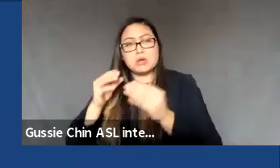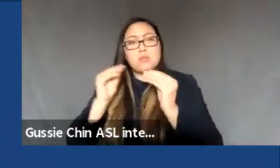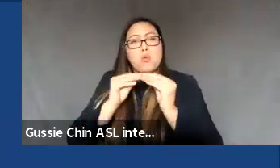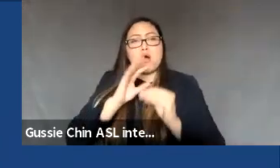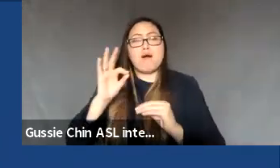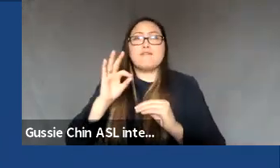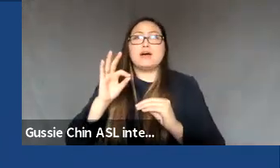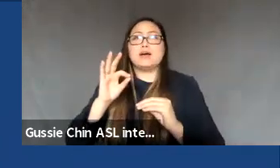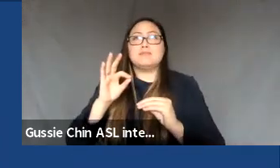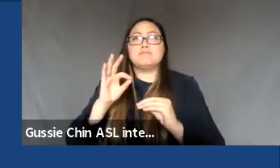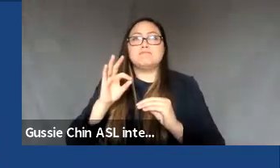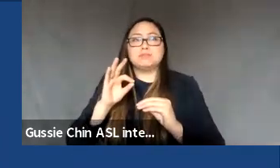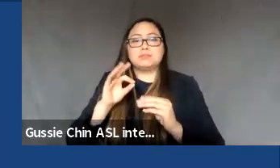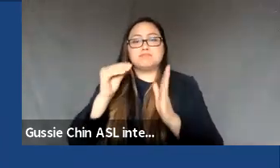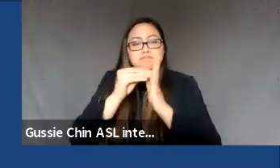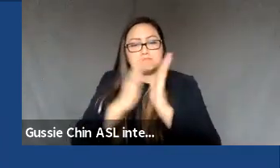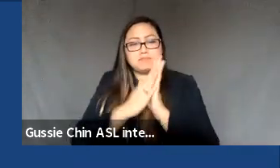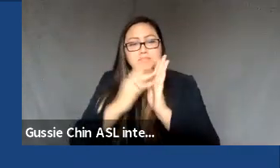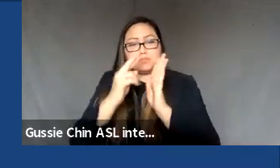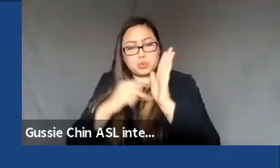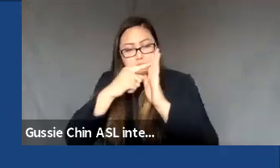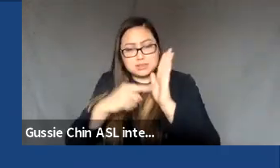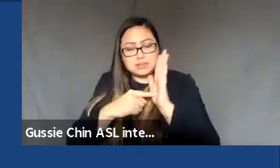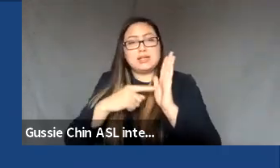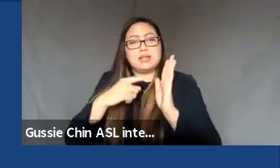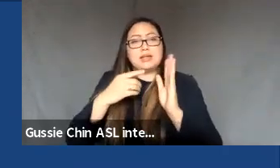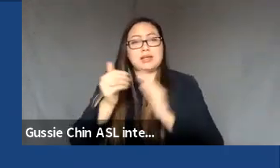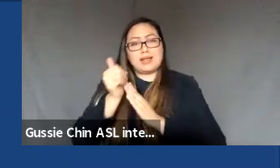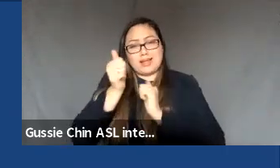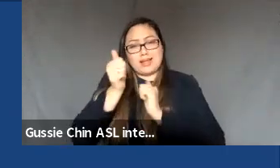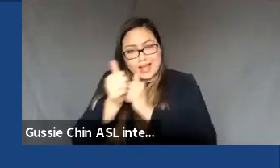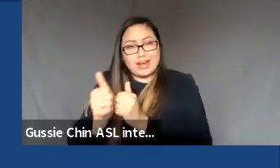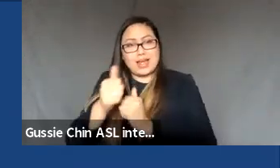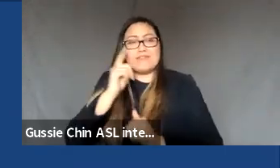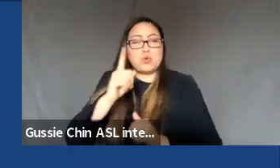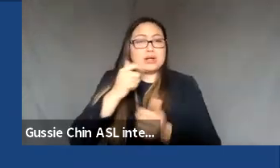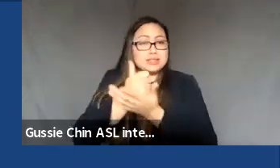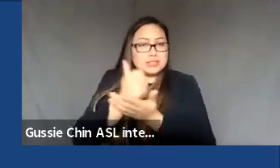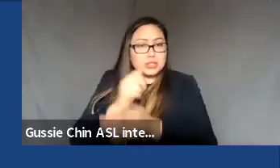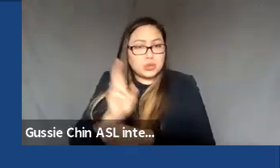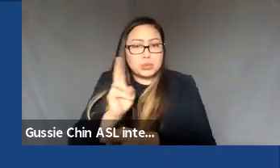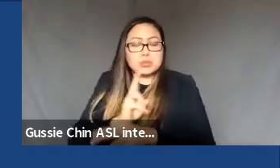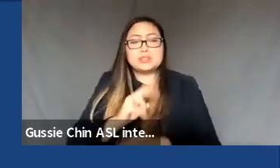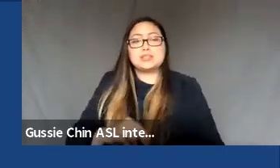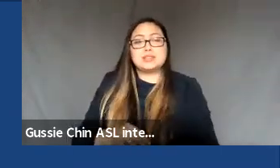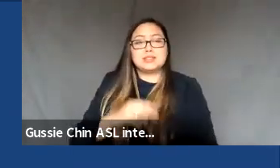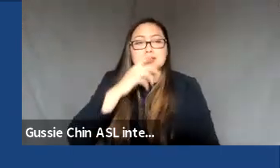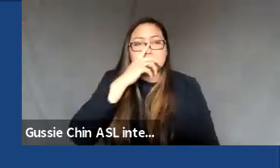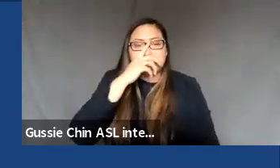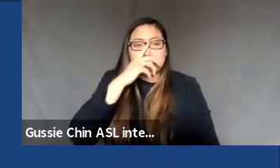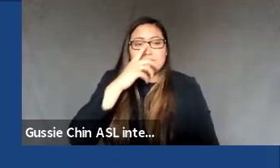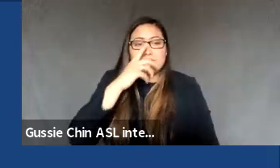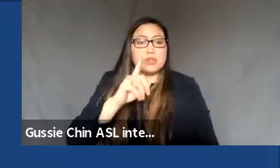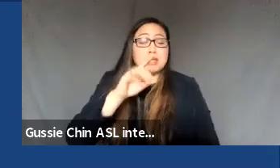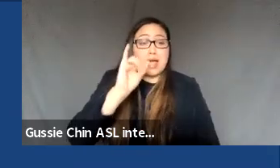guidelines behind assisted use, and with the goal of being able to add it to the IBC, the 2021 version of the